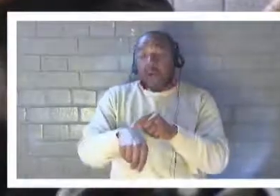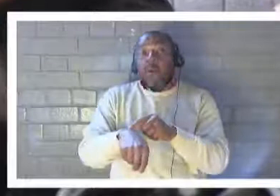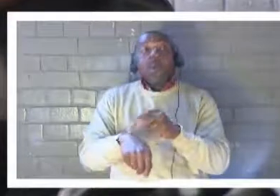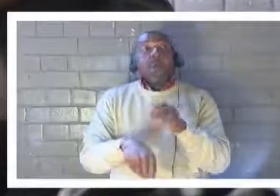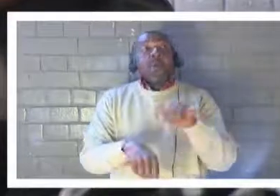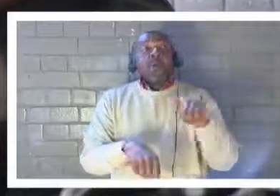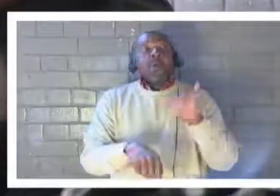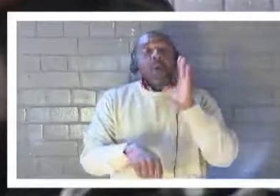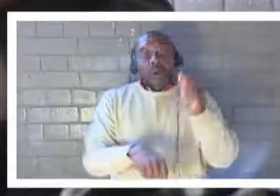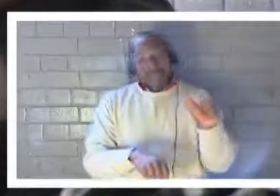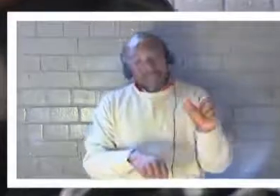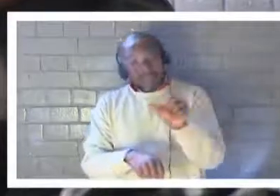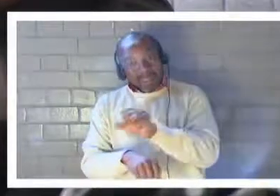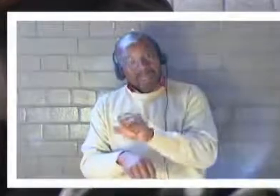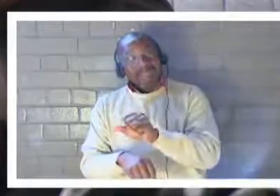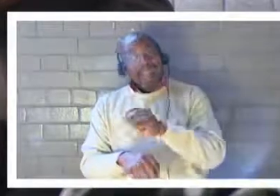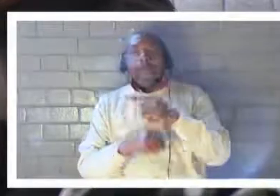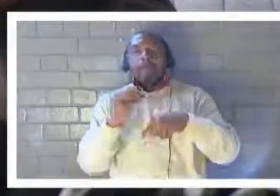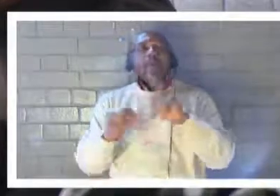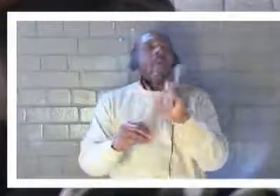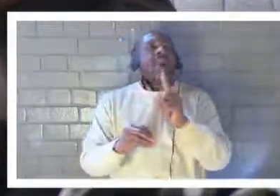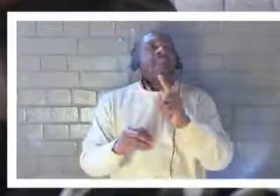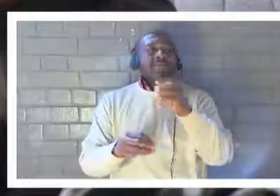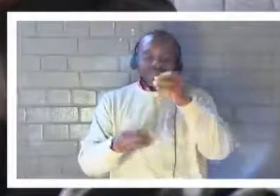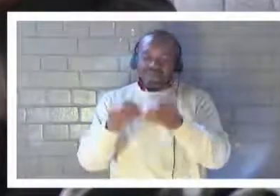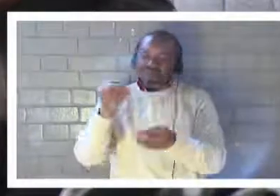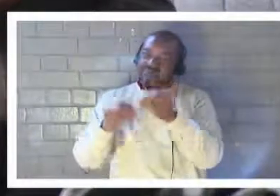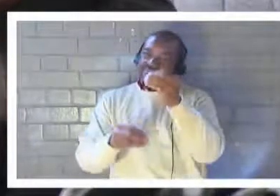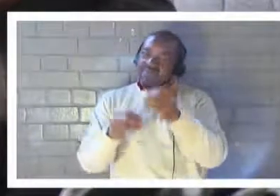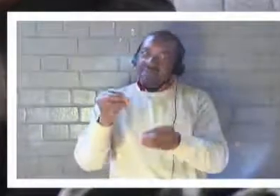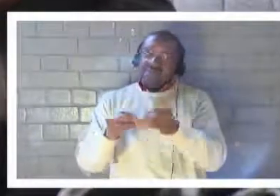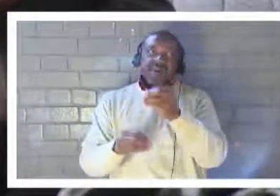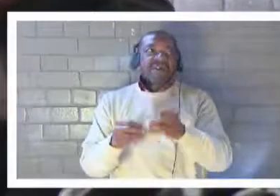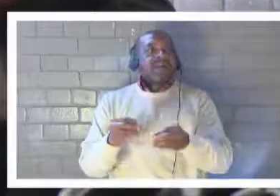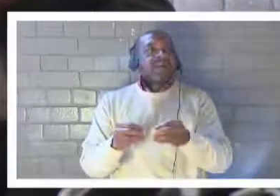maintenance done by outsourced maintenance, where